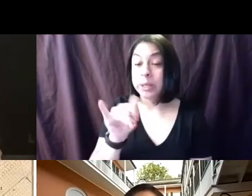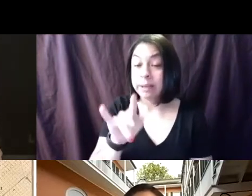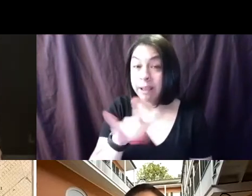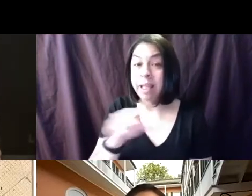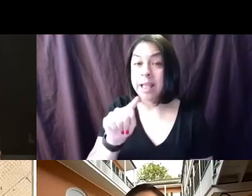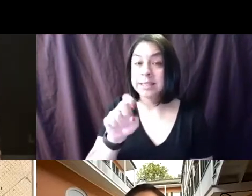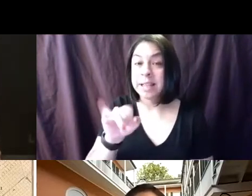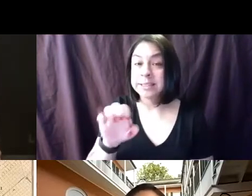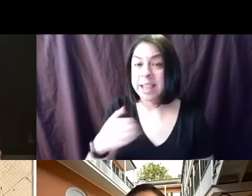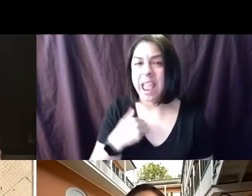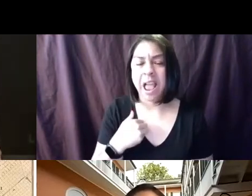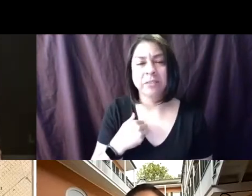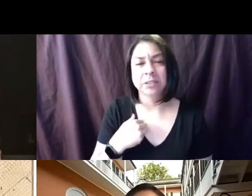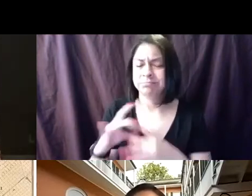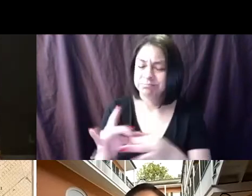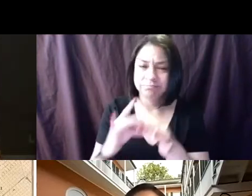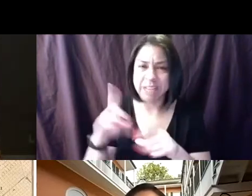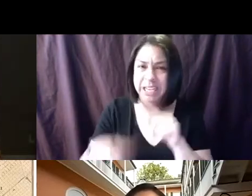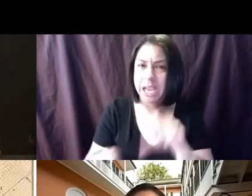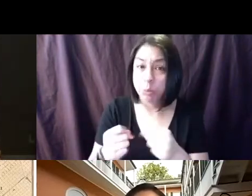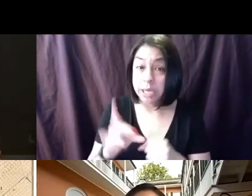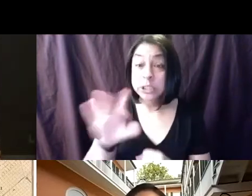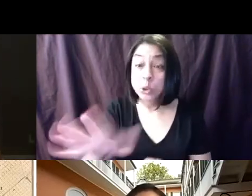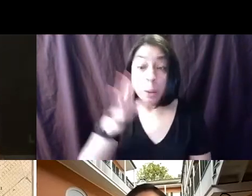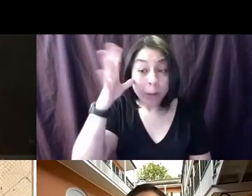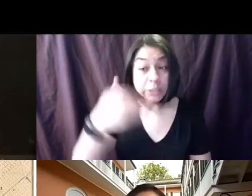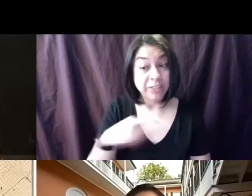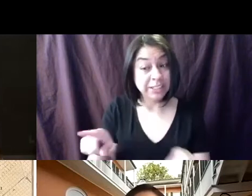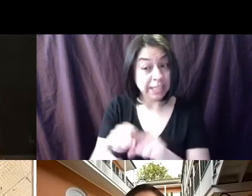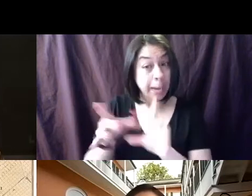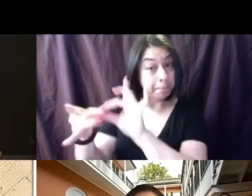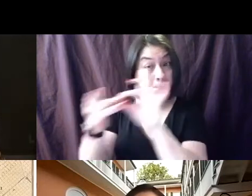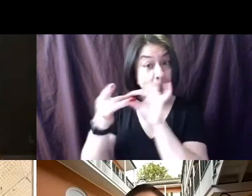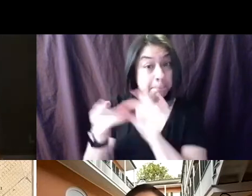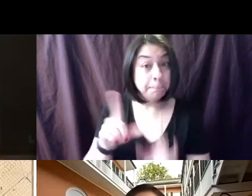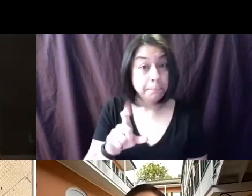an unbreakable bond. Right. Did all of your parents share a similar bond?